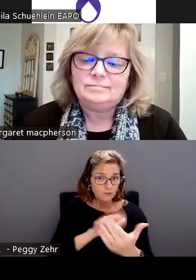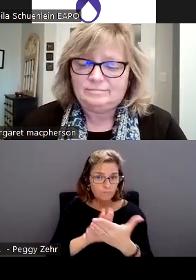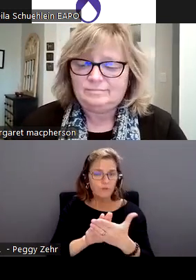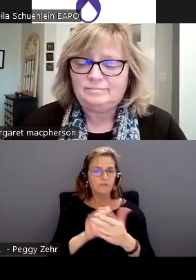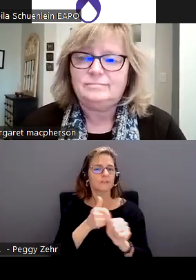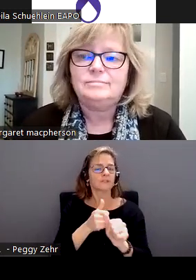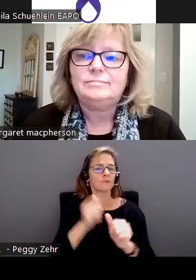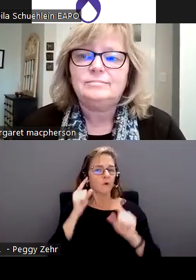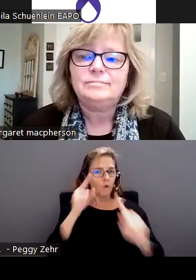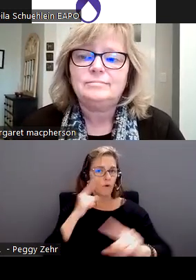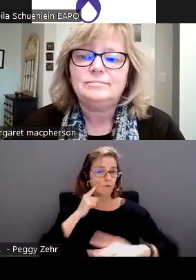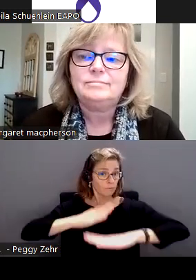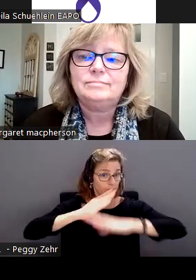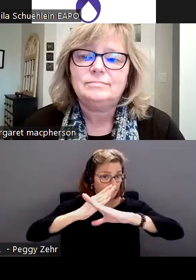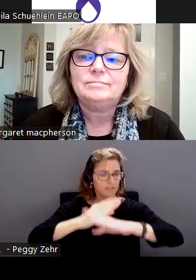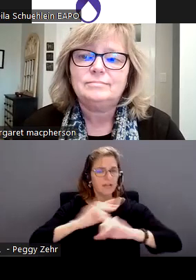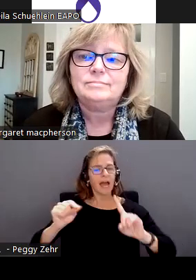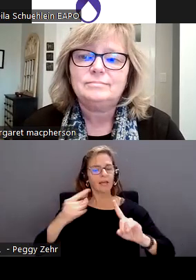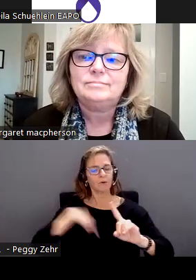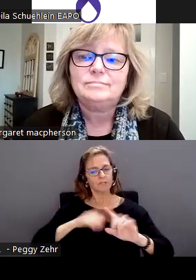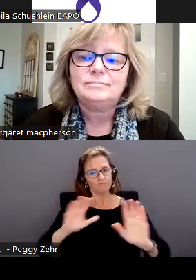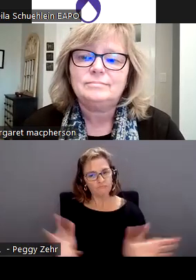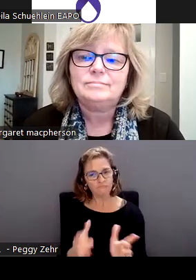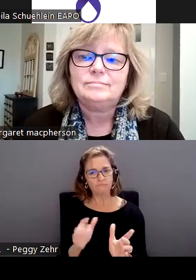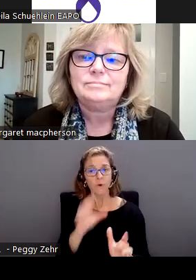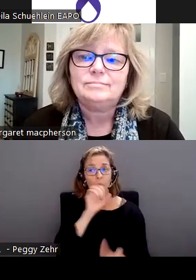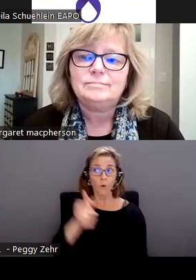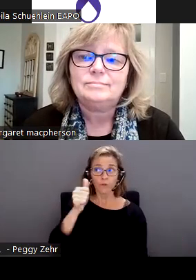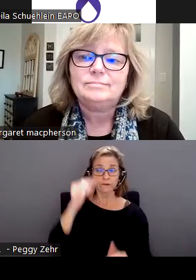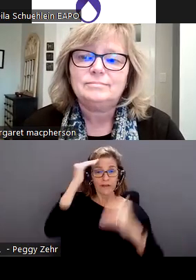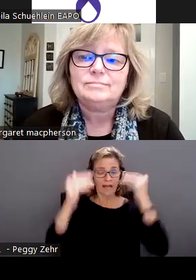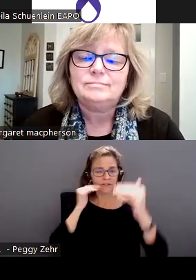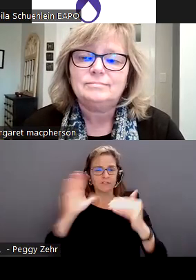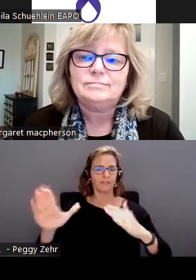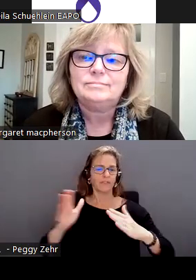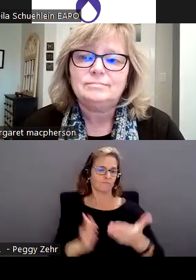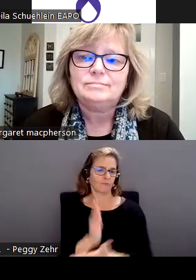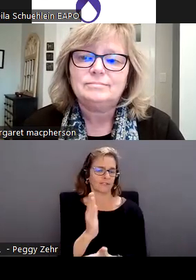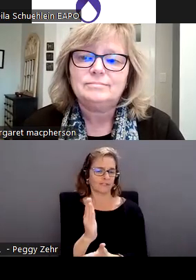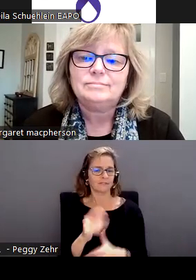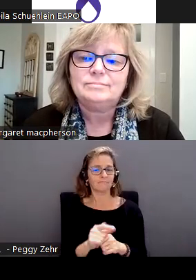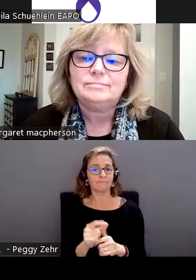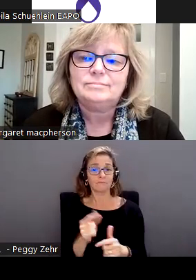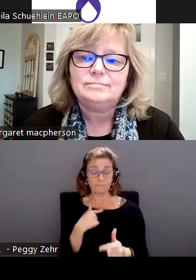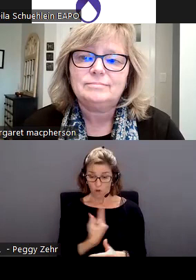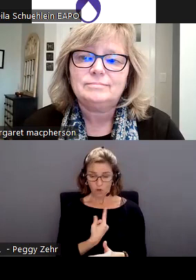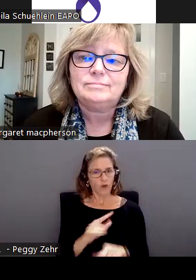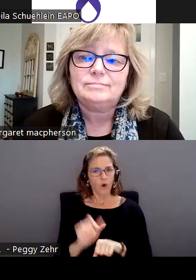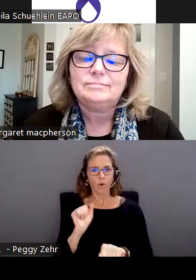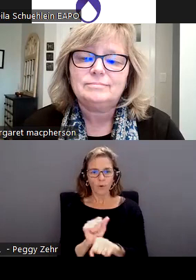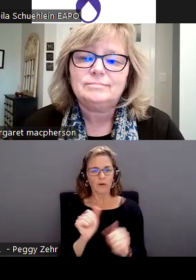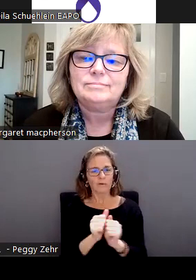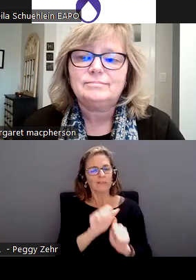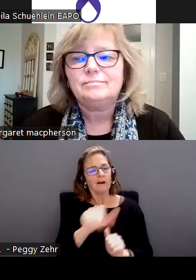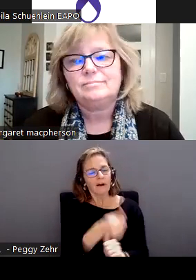really to promote the rights of older adults, and that's through knowledge mobilization, collaboration with a bunch of organizations that are like-minded and